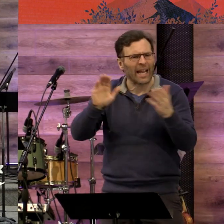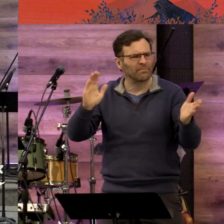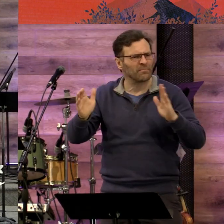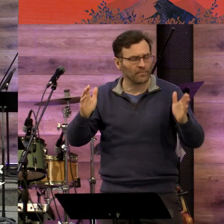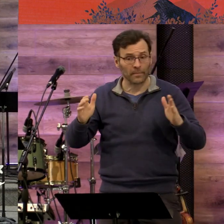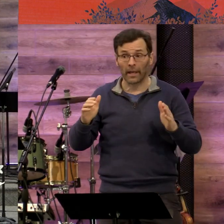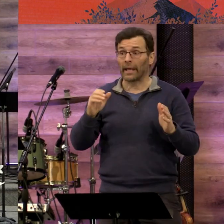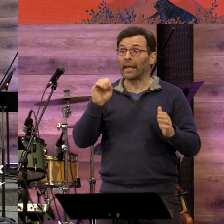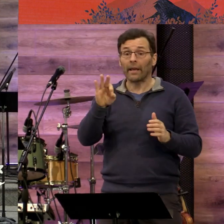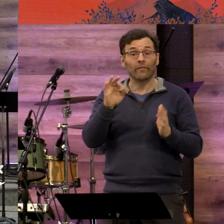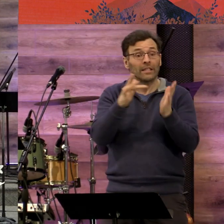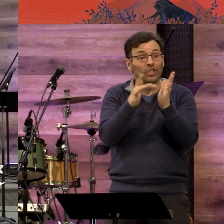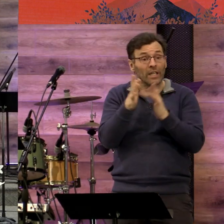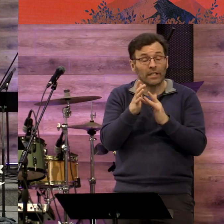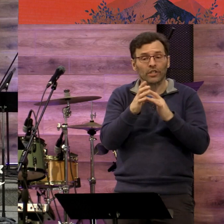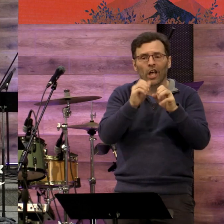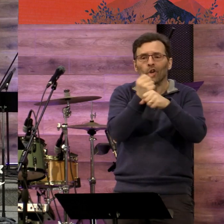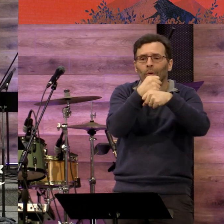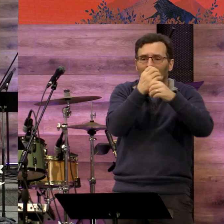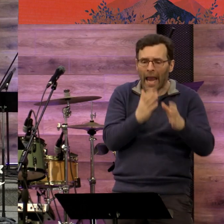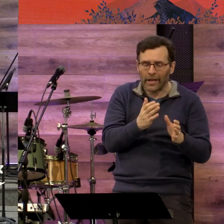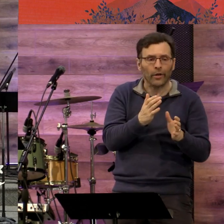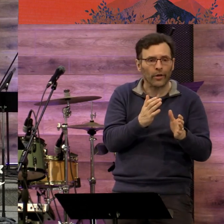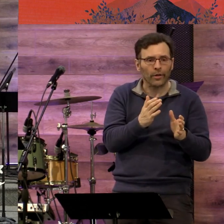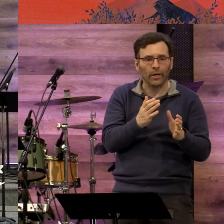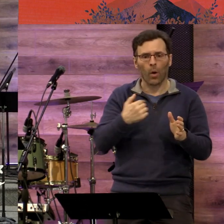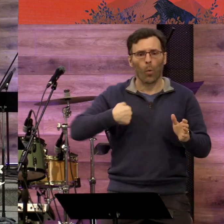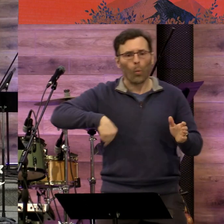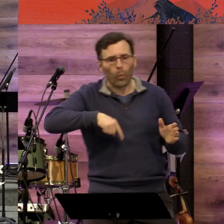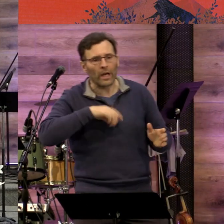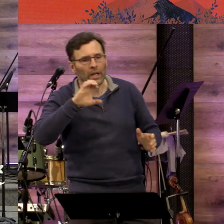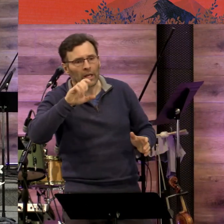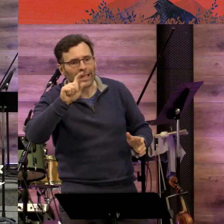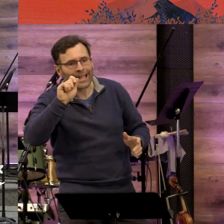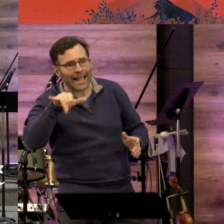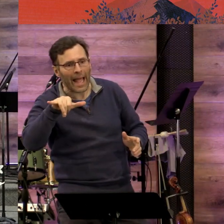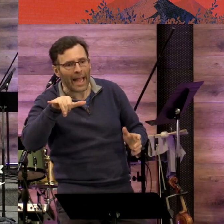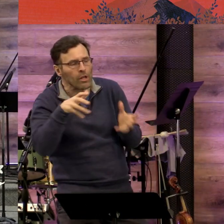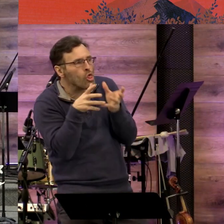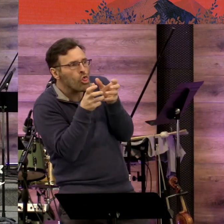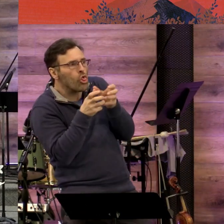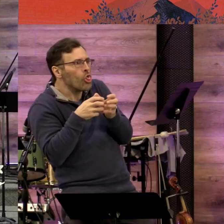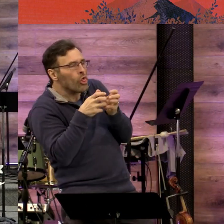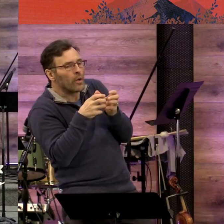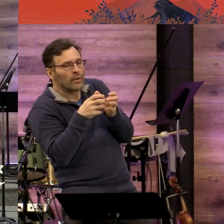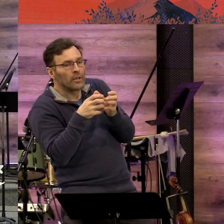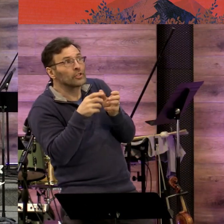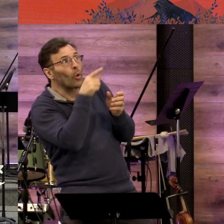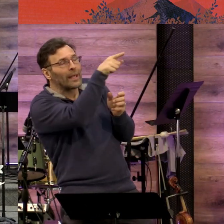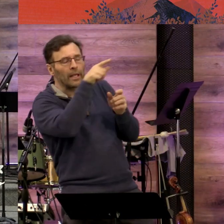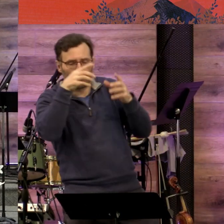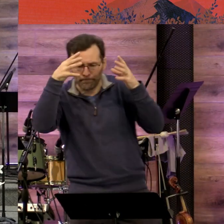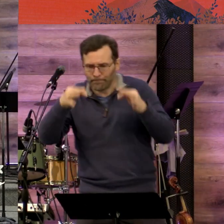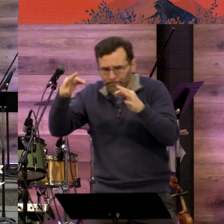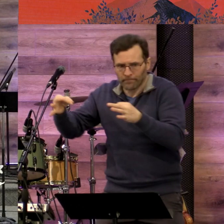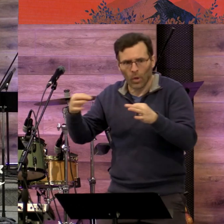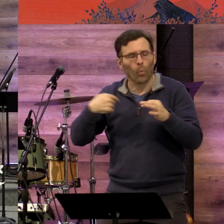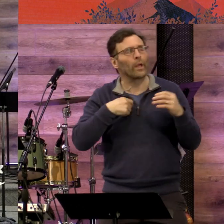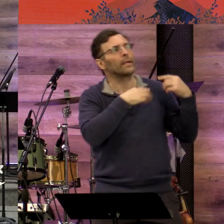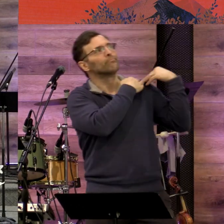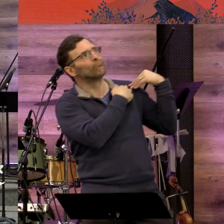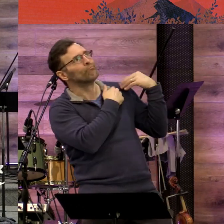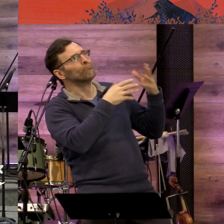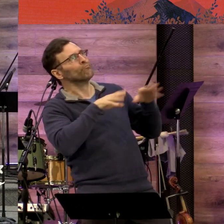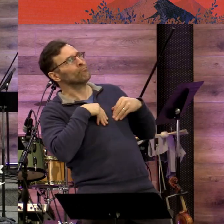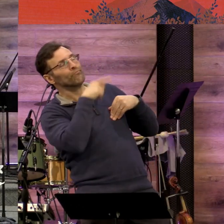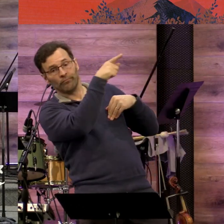is indeed the creator, then he is the one that we are accountable to, not the other way around. Now, how do I know if I'm drifting